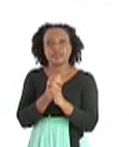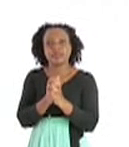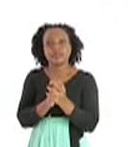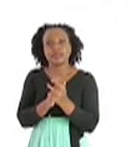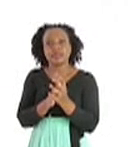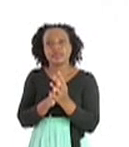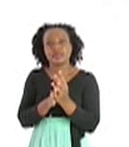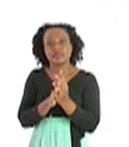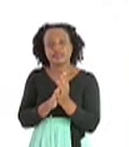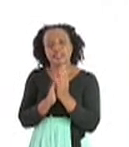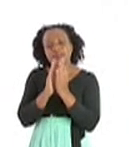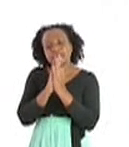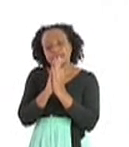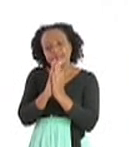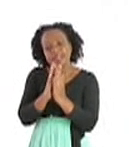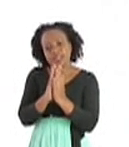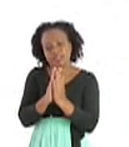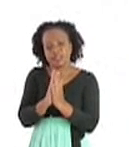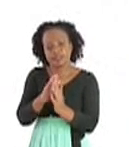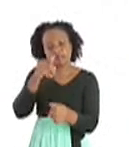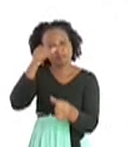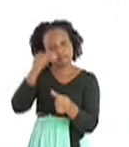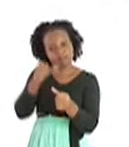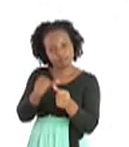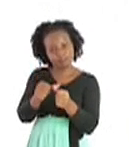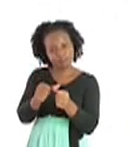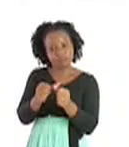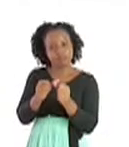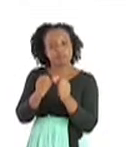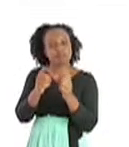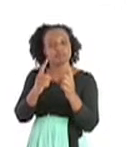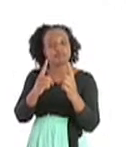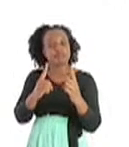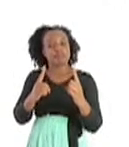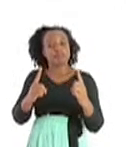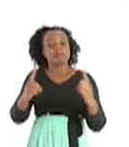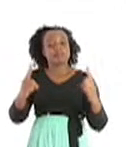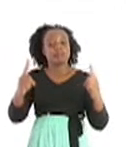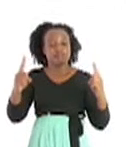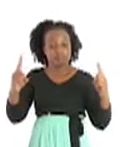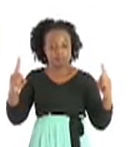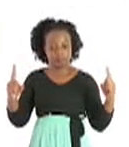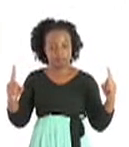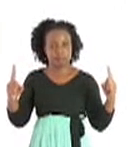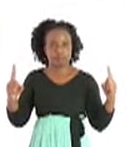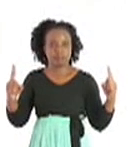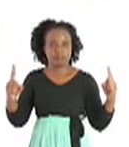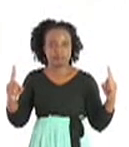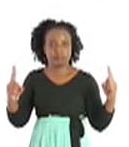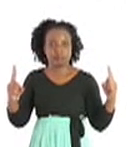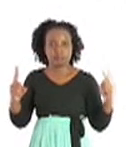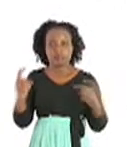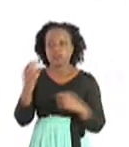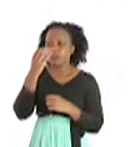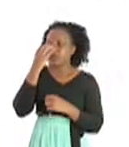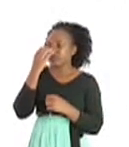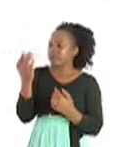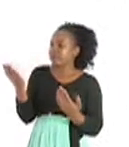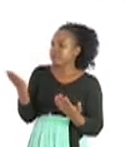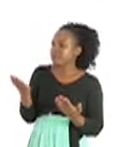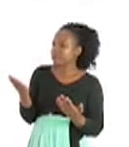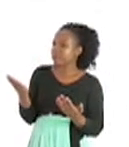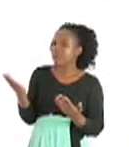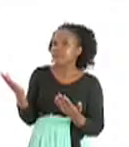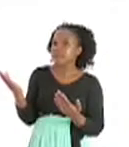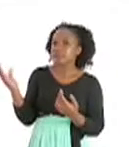Okay, and please remember to keep the social distance. Zoshi, where are